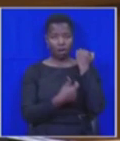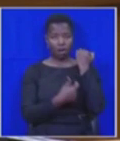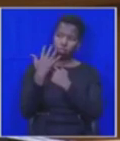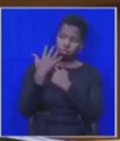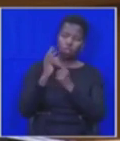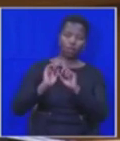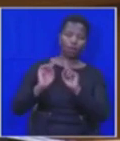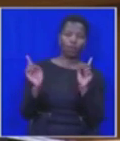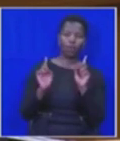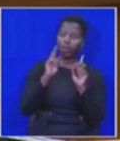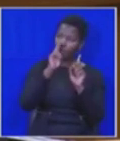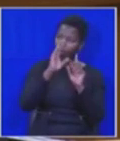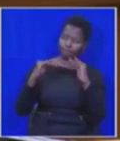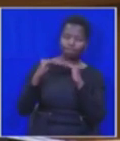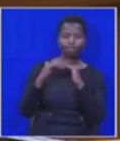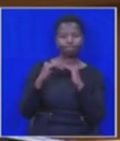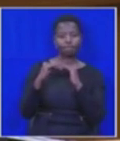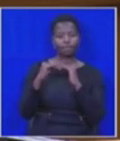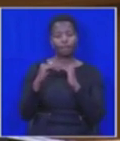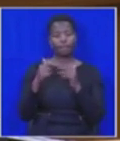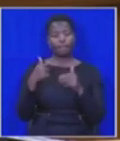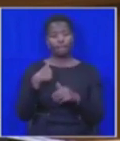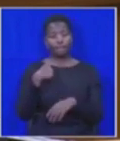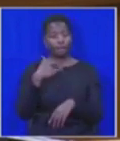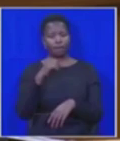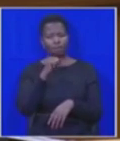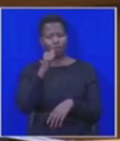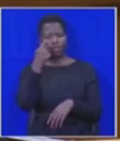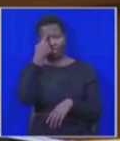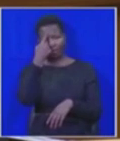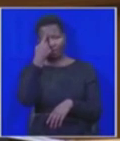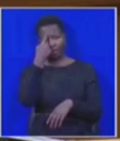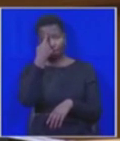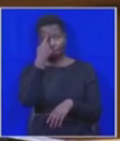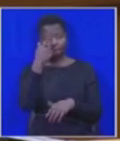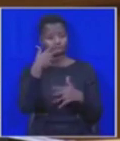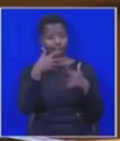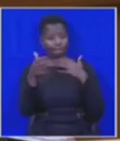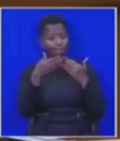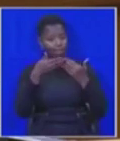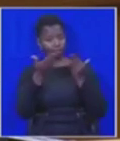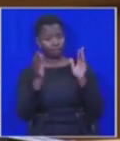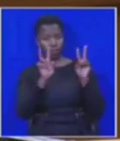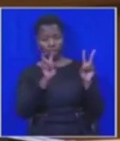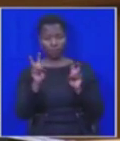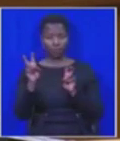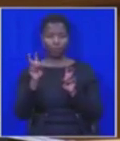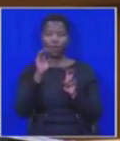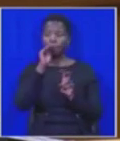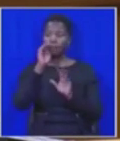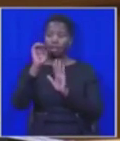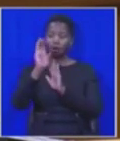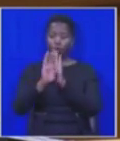poor. I do not think that any of this undermines the